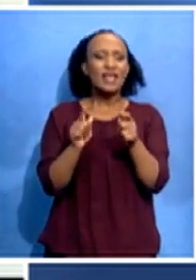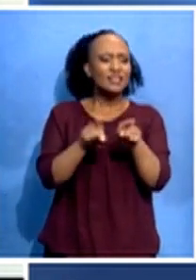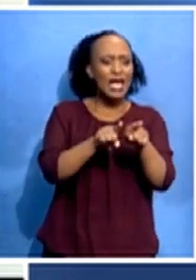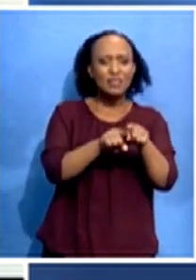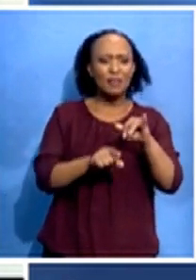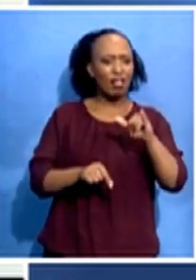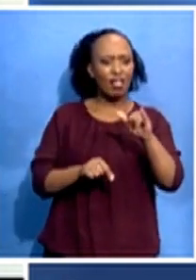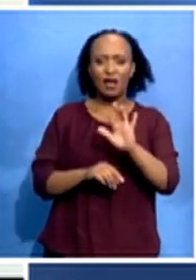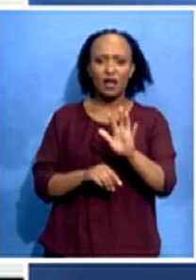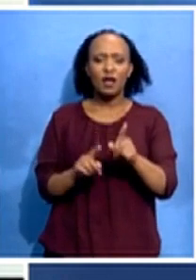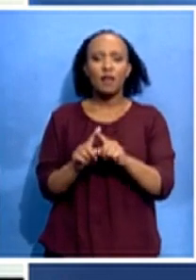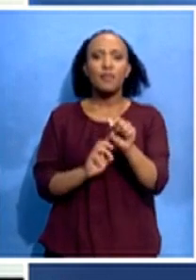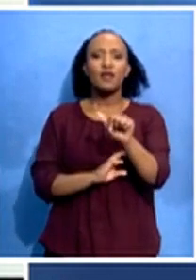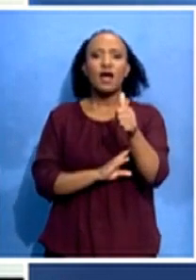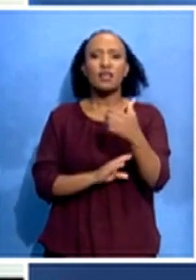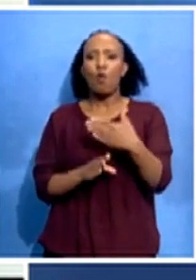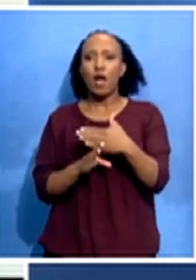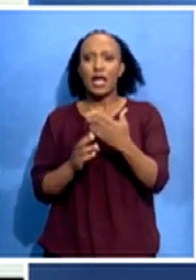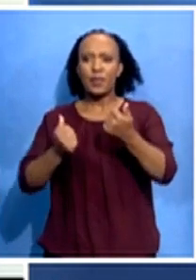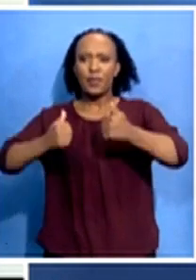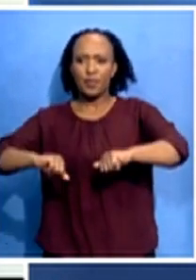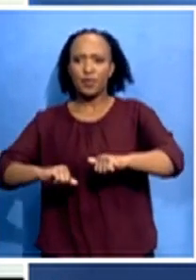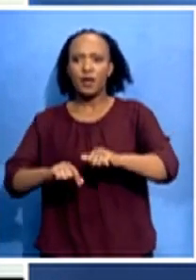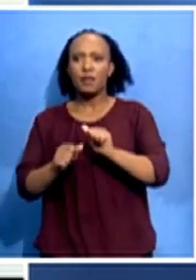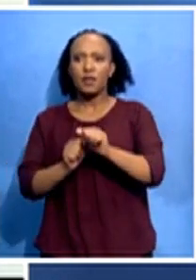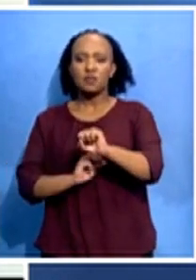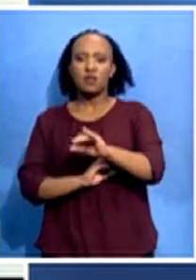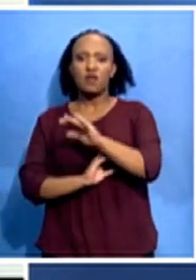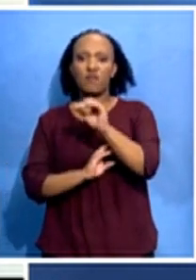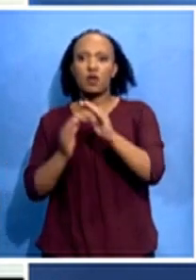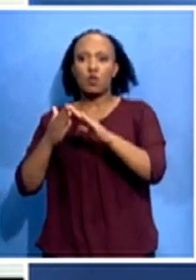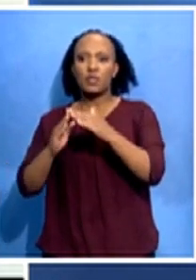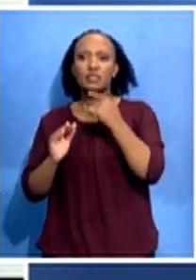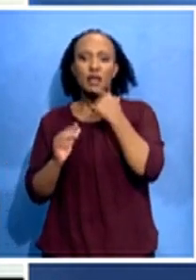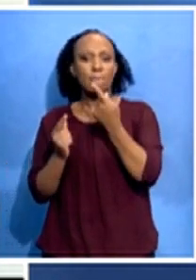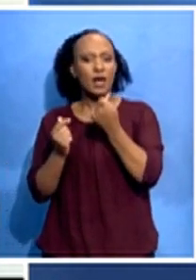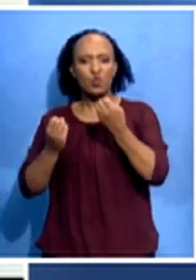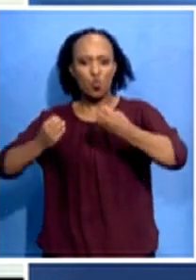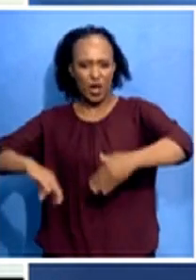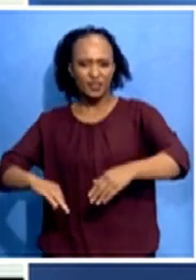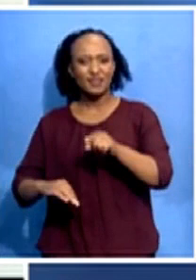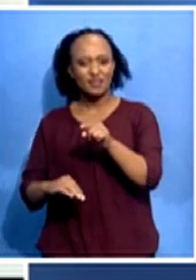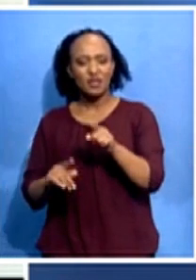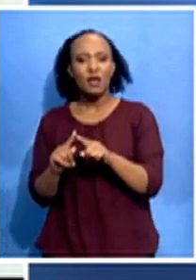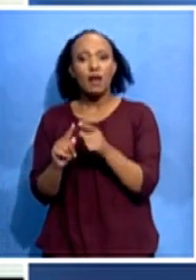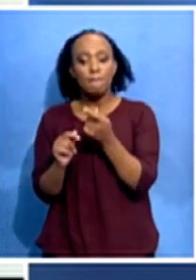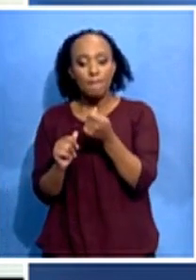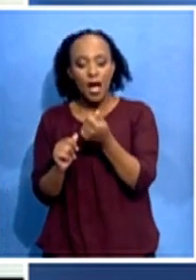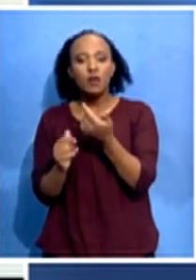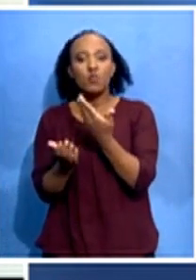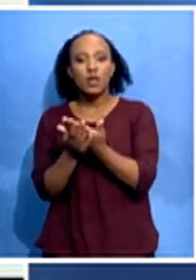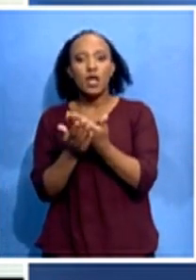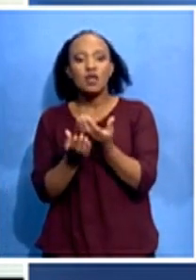be, as South African citizens, say we are wasting money, and that money could be going to millions and millions of people who really need the